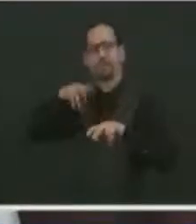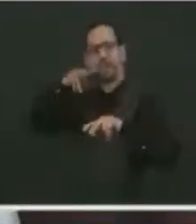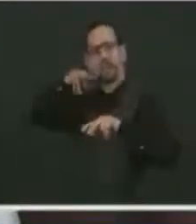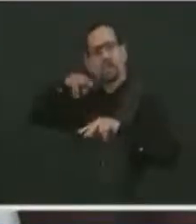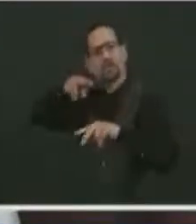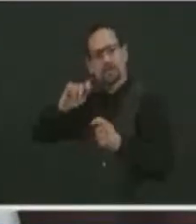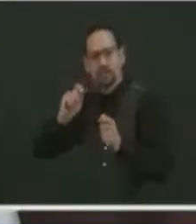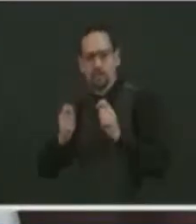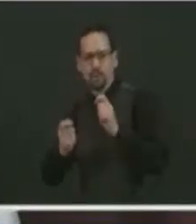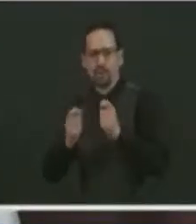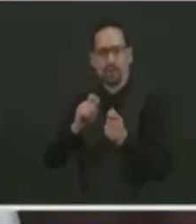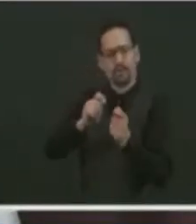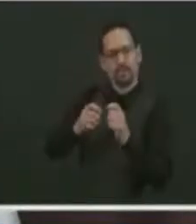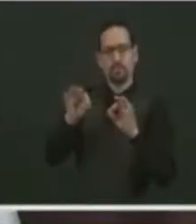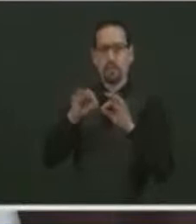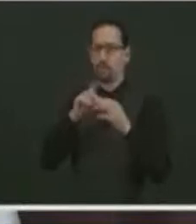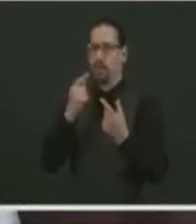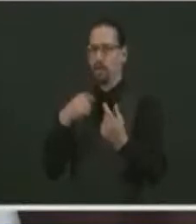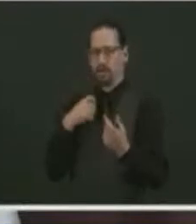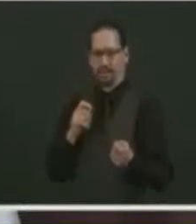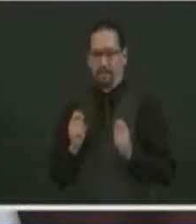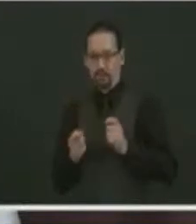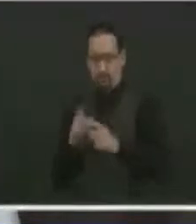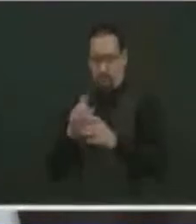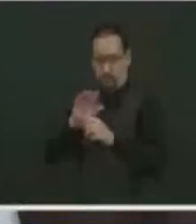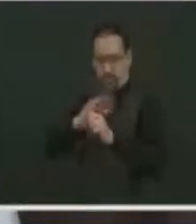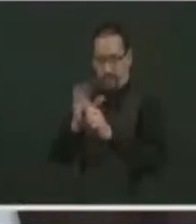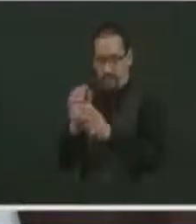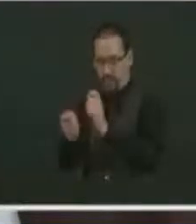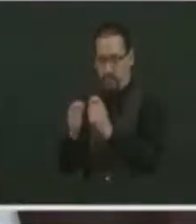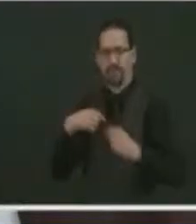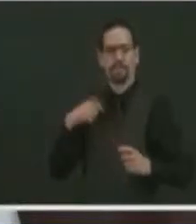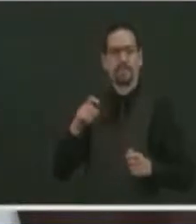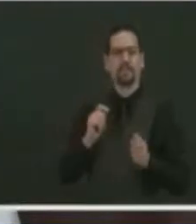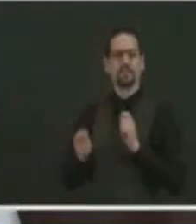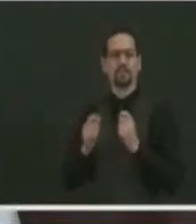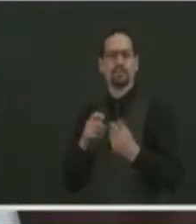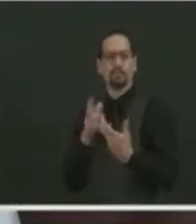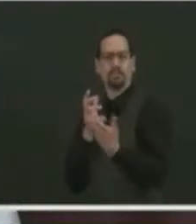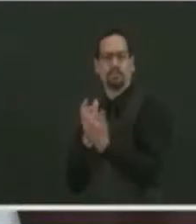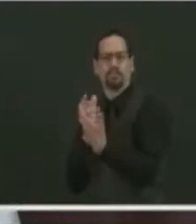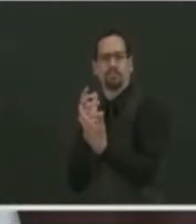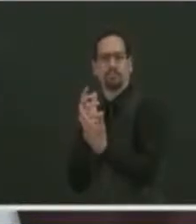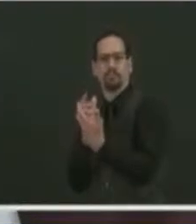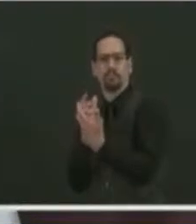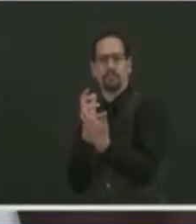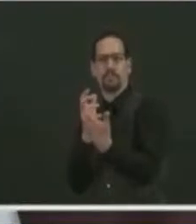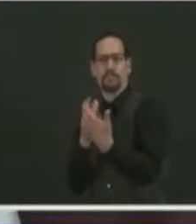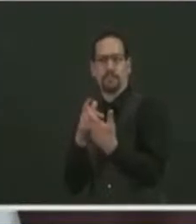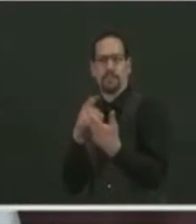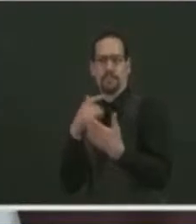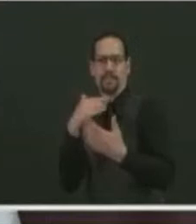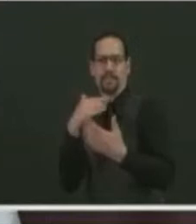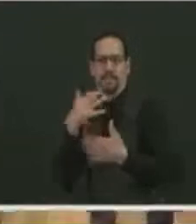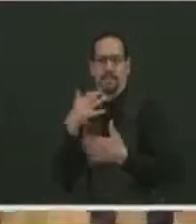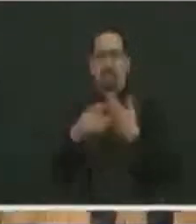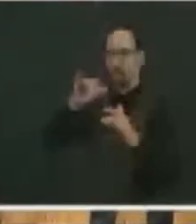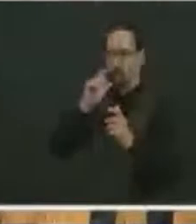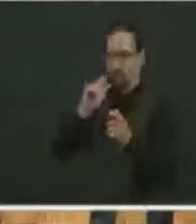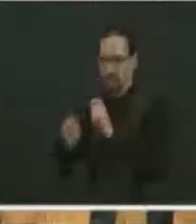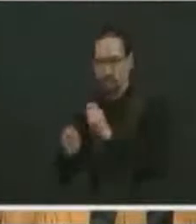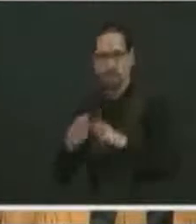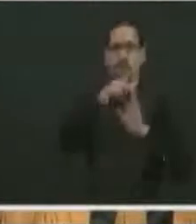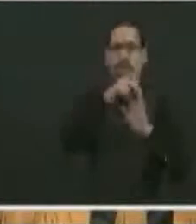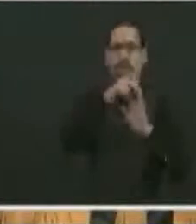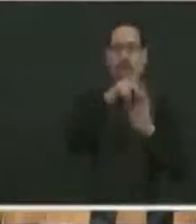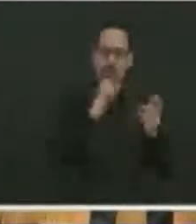all in a clear, timely, and understandable way. And knowing what you know now about, the virus and, knowing